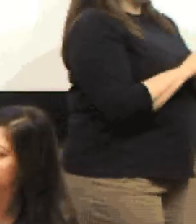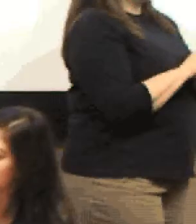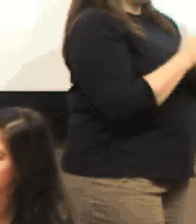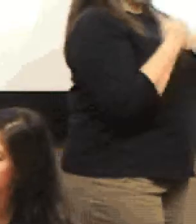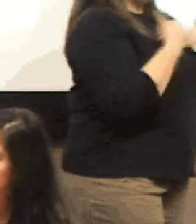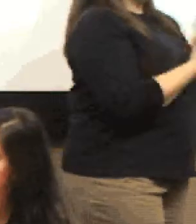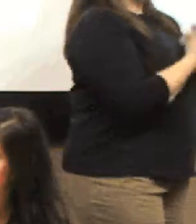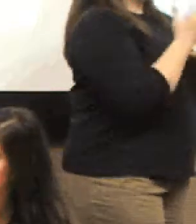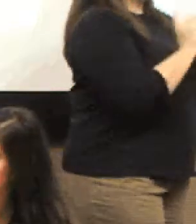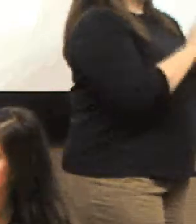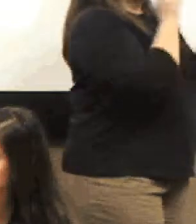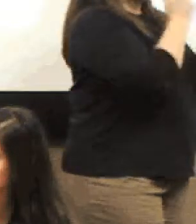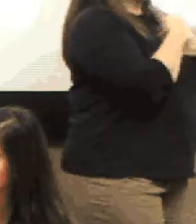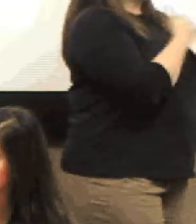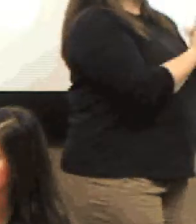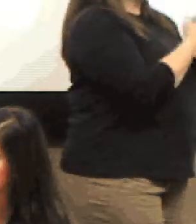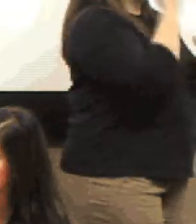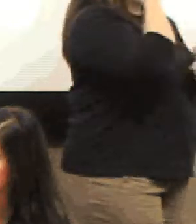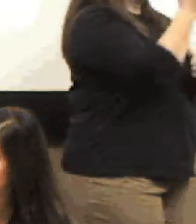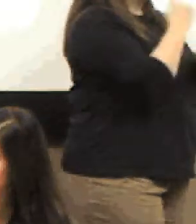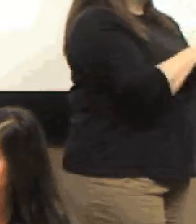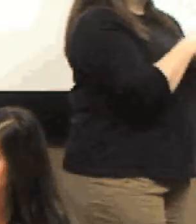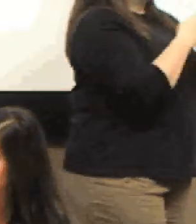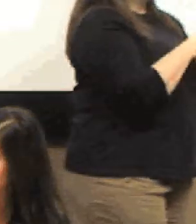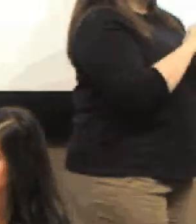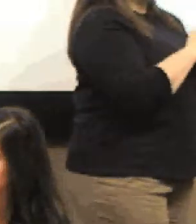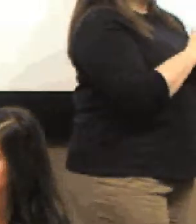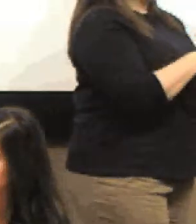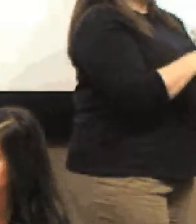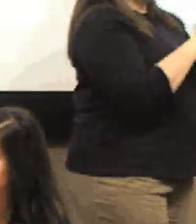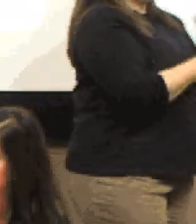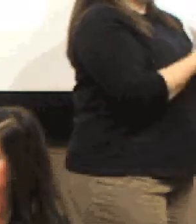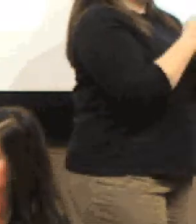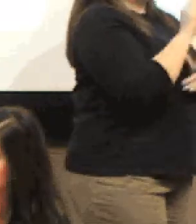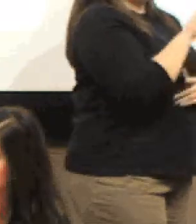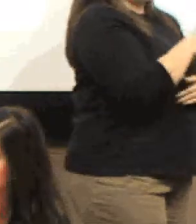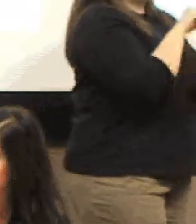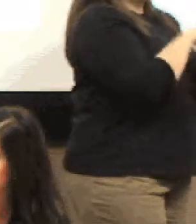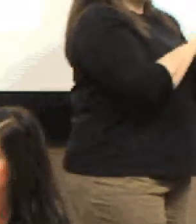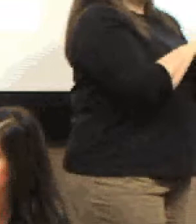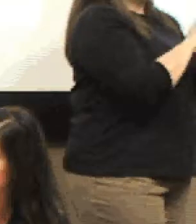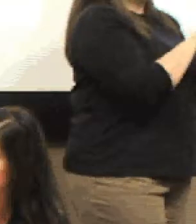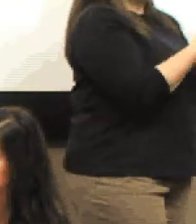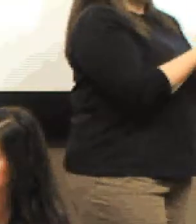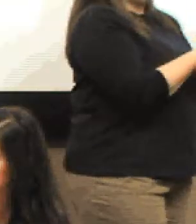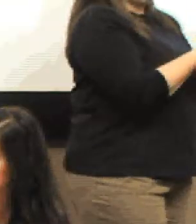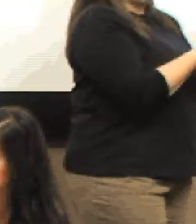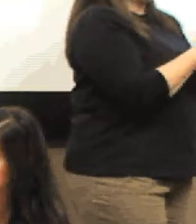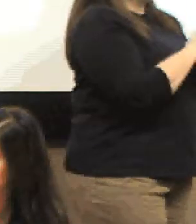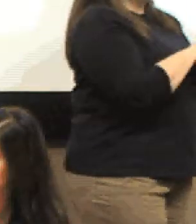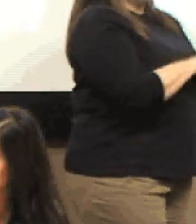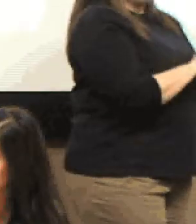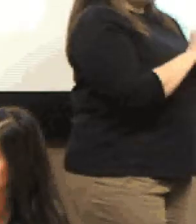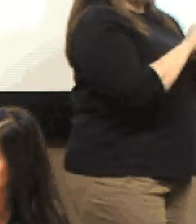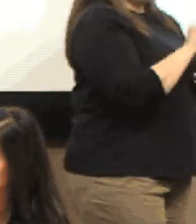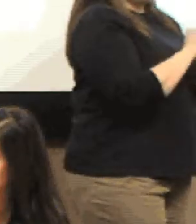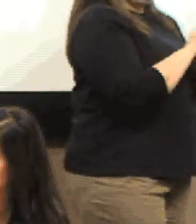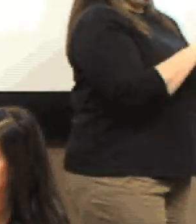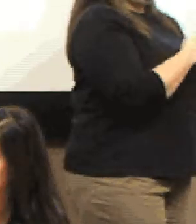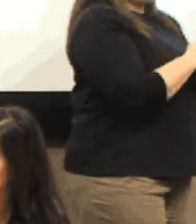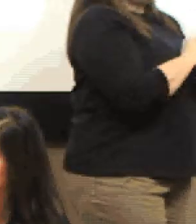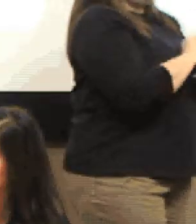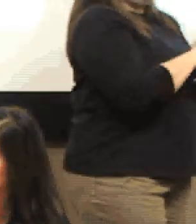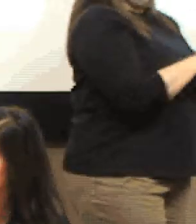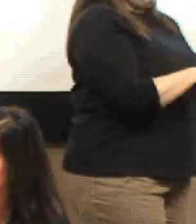are new people who have new ideas about how to inject new revenue into all of these media forms. Of all